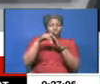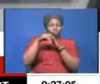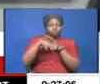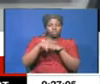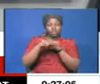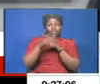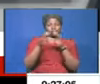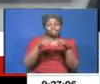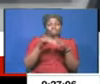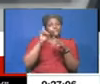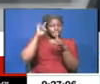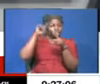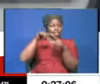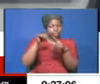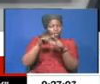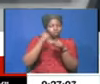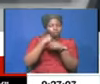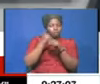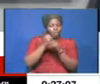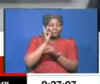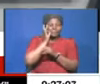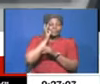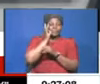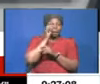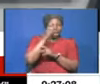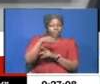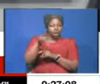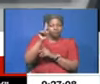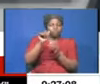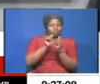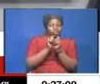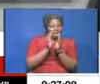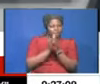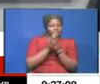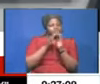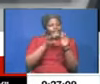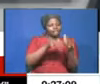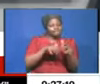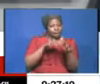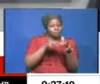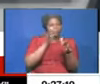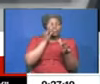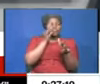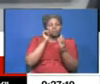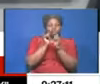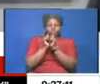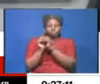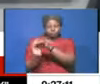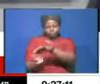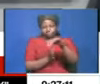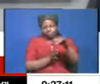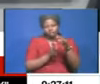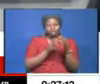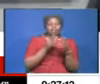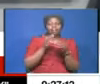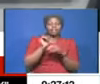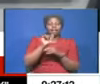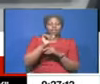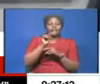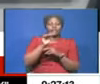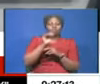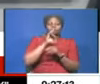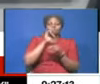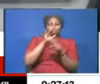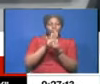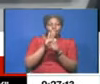legalize marijuana and commercial farming, as well as the Agano Party's promise to ban the importation of basic